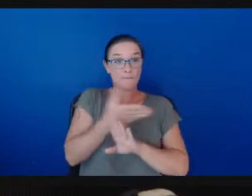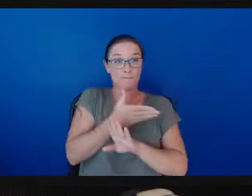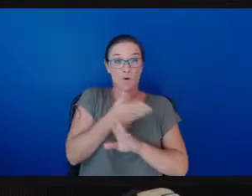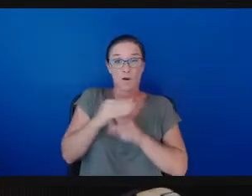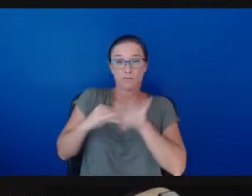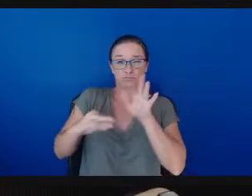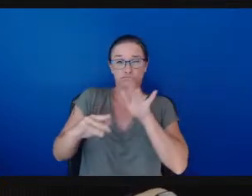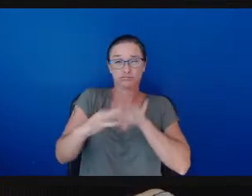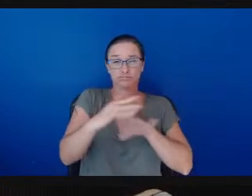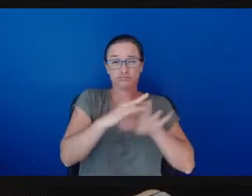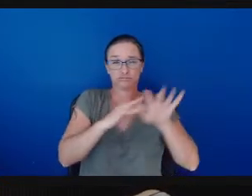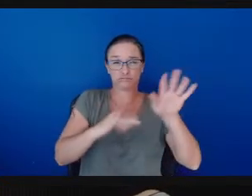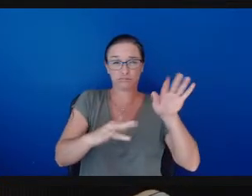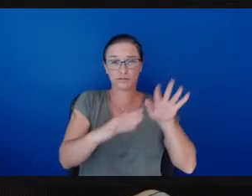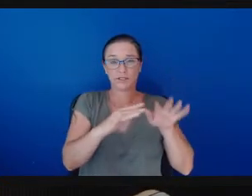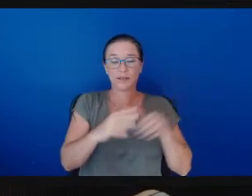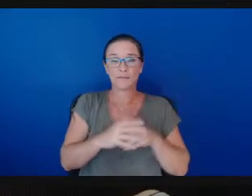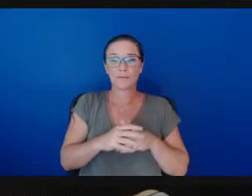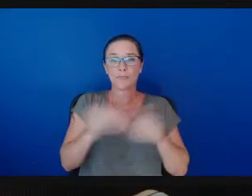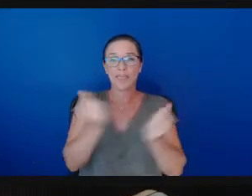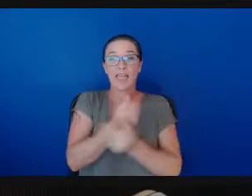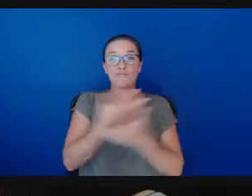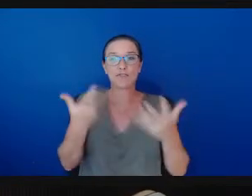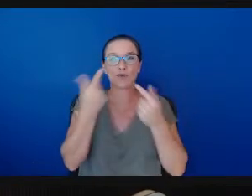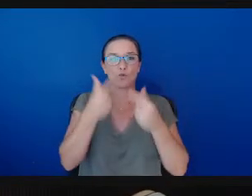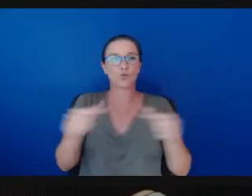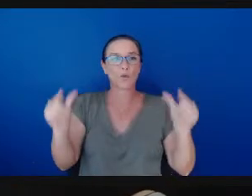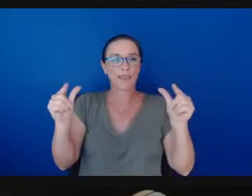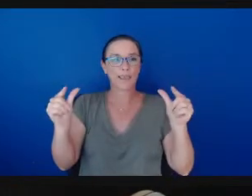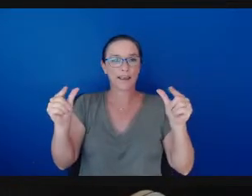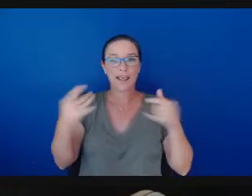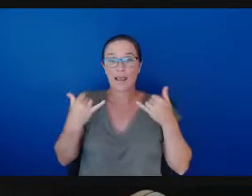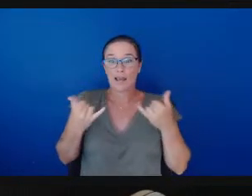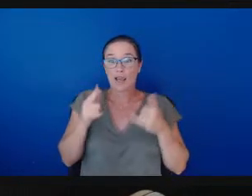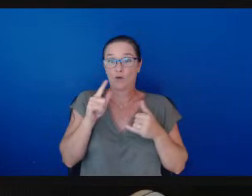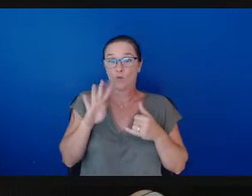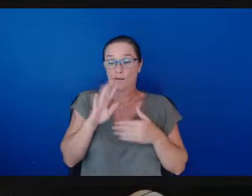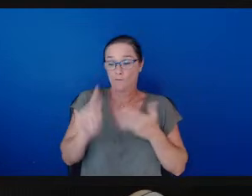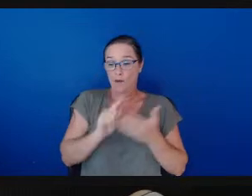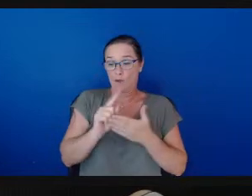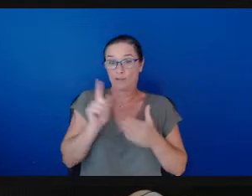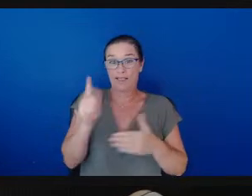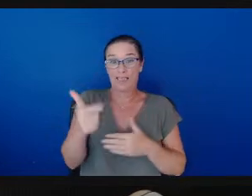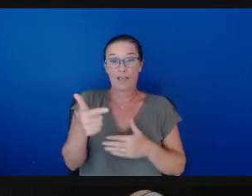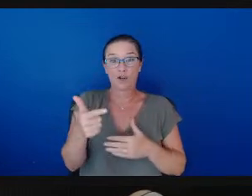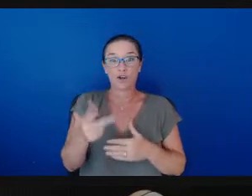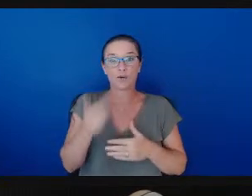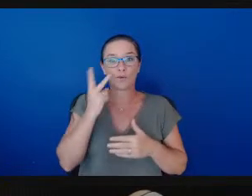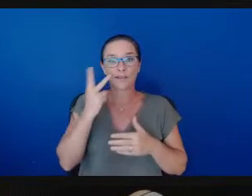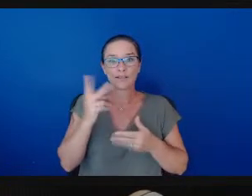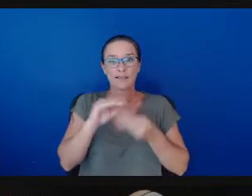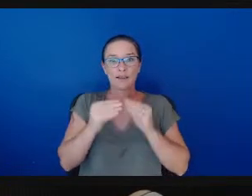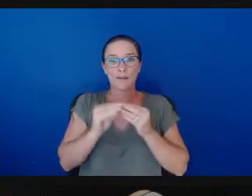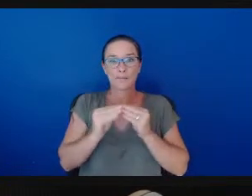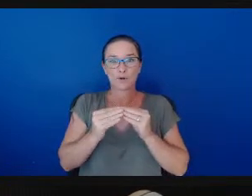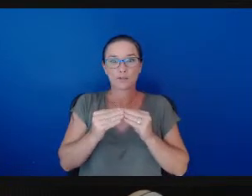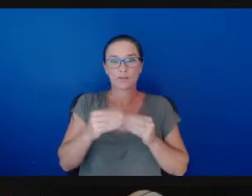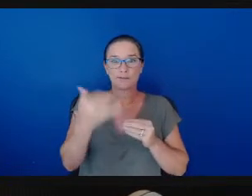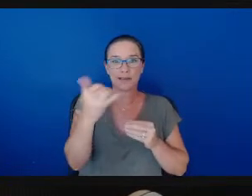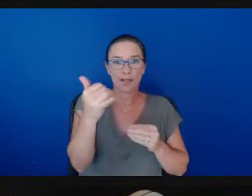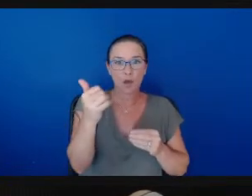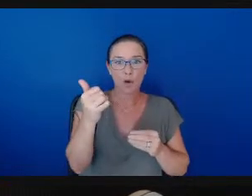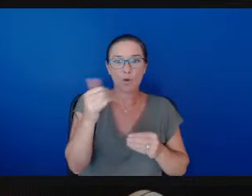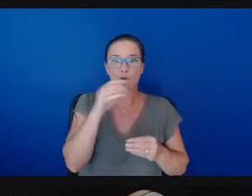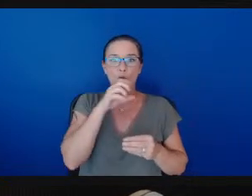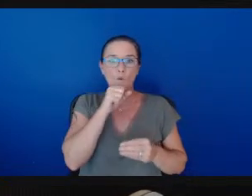started dispersing was everything was in the green. And here we are 24 hours later, seeing these values of yellows and